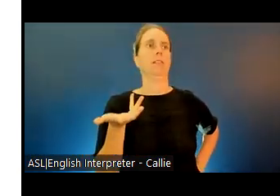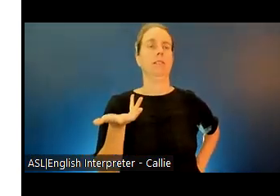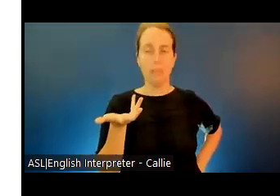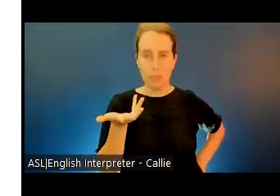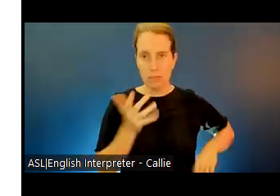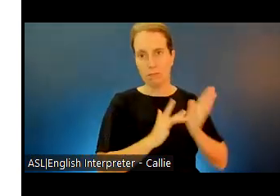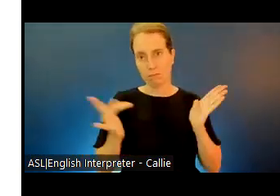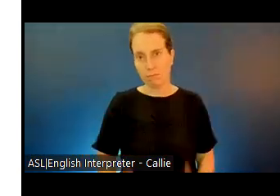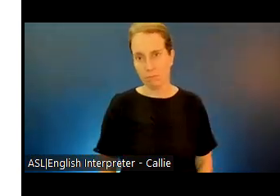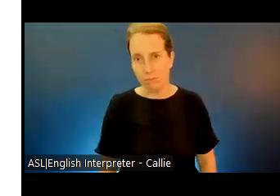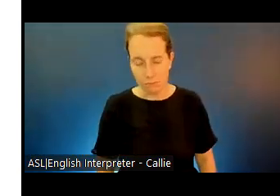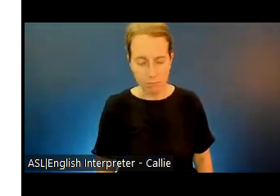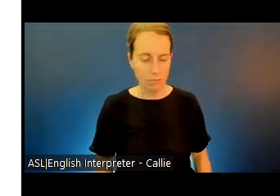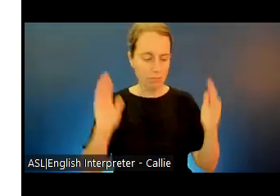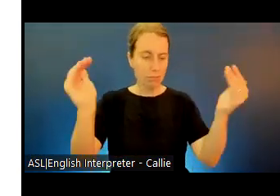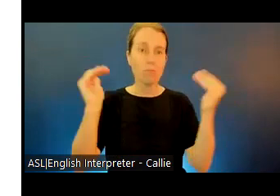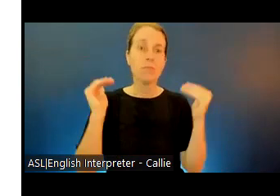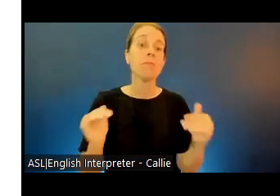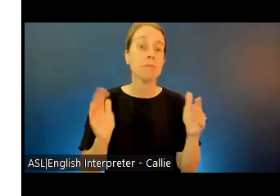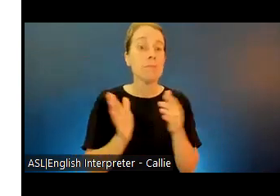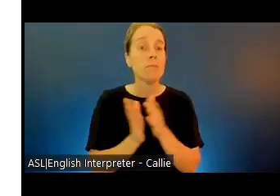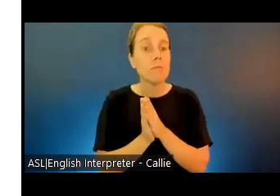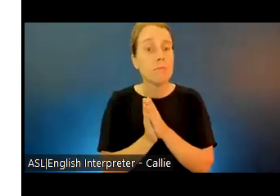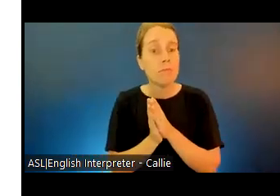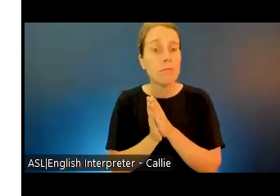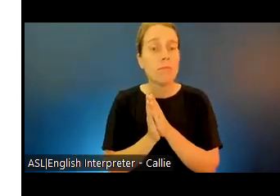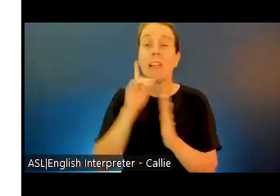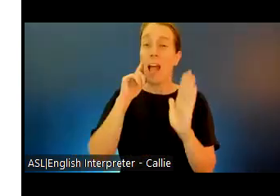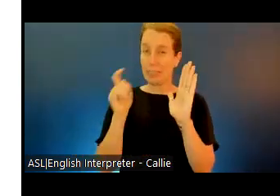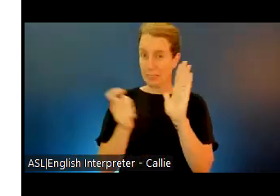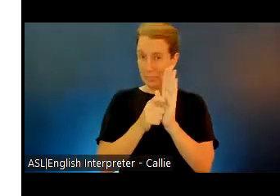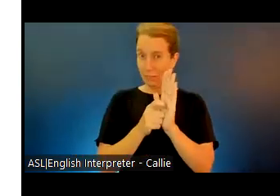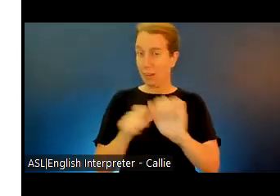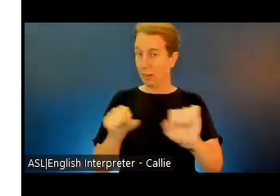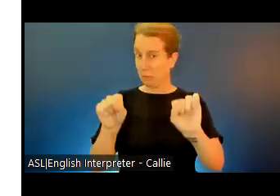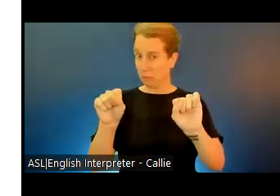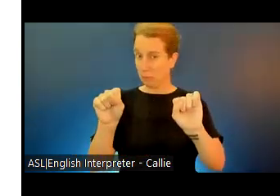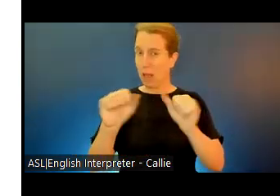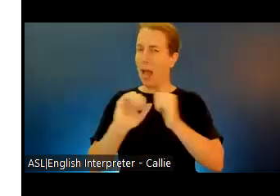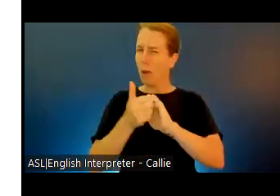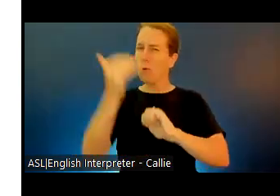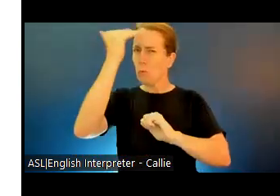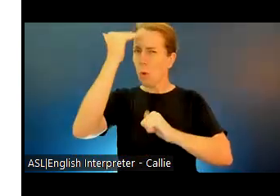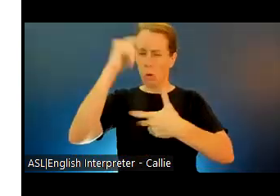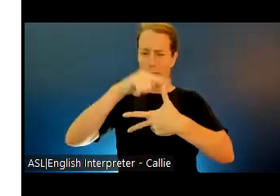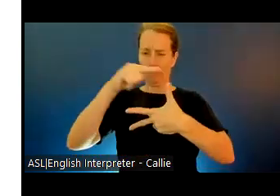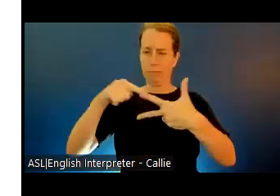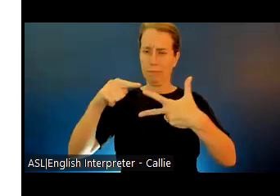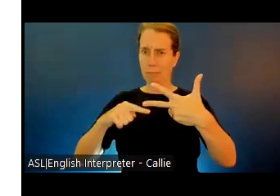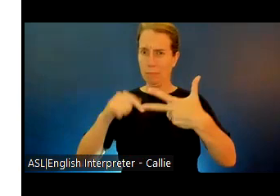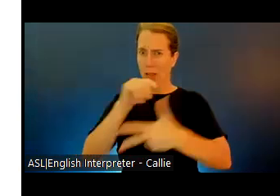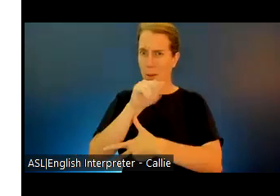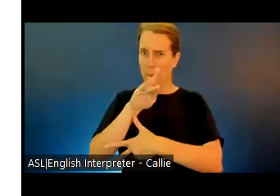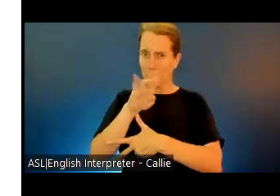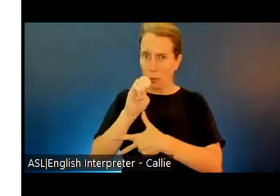So we're going to move on to identifying potential abuse and neglect and exploitation. And let's move to the